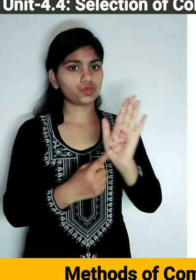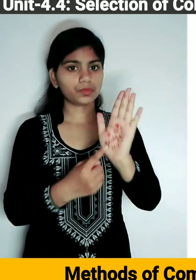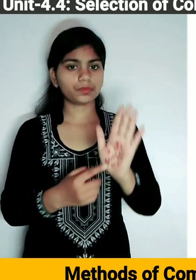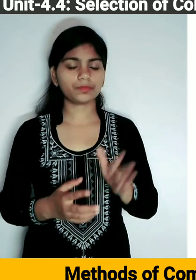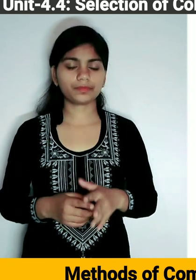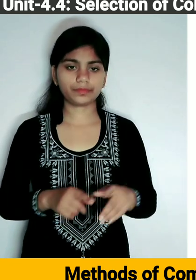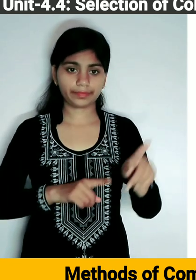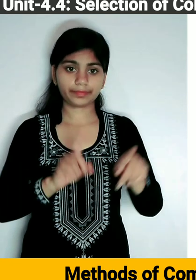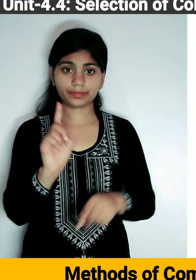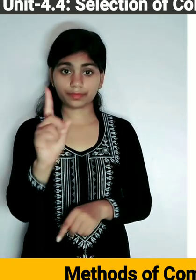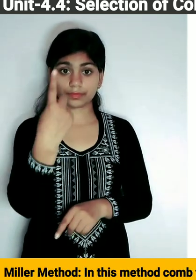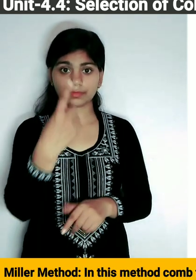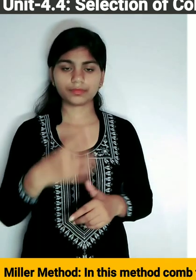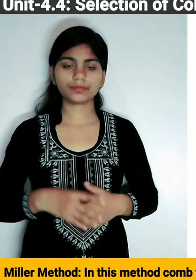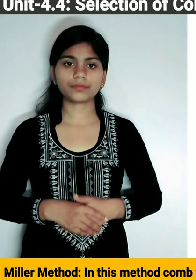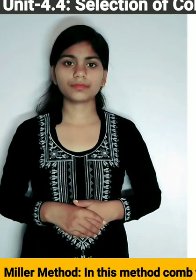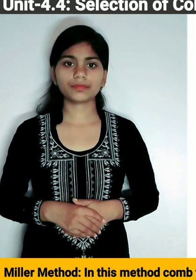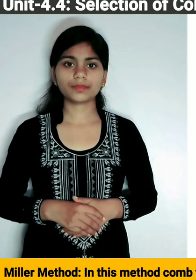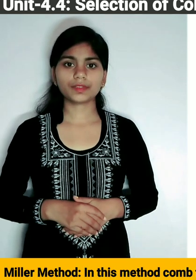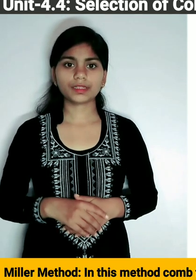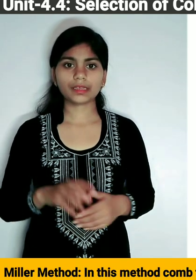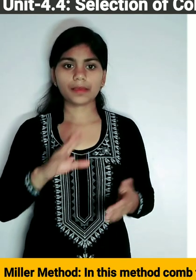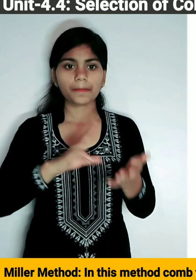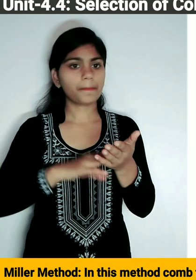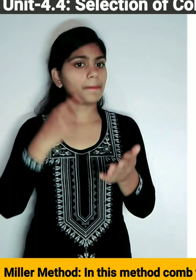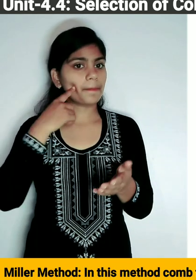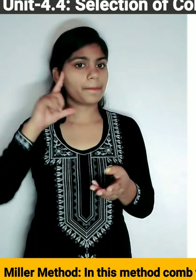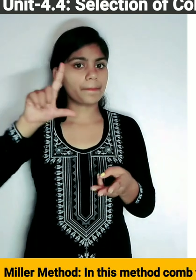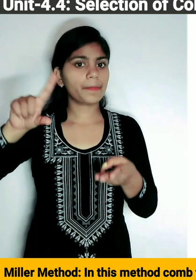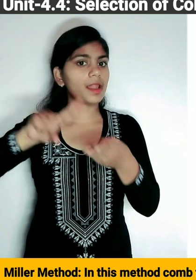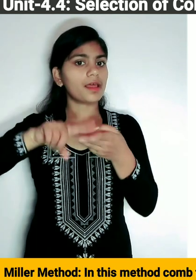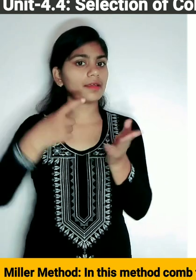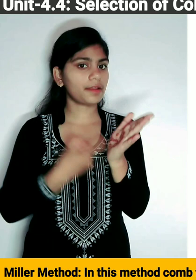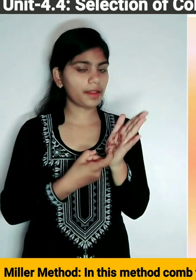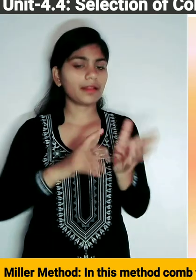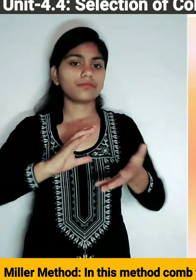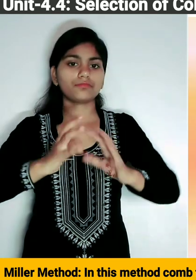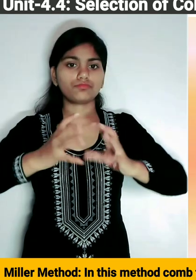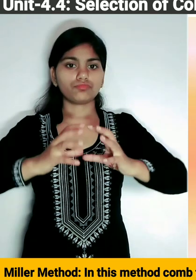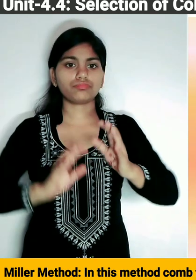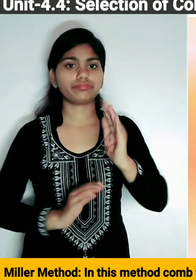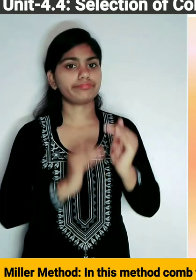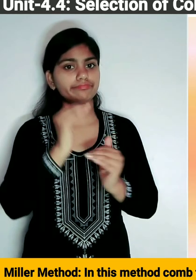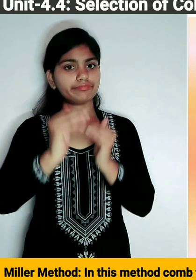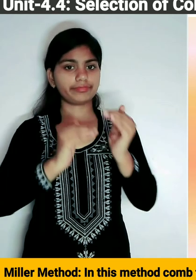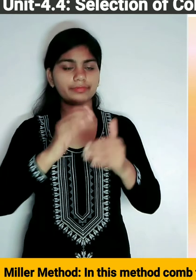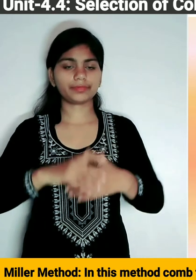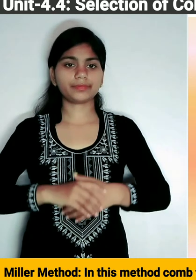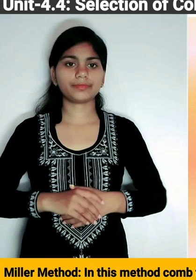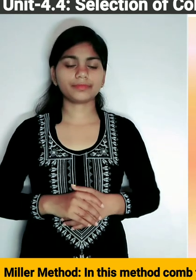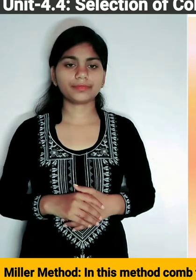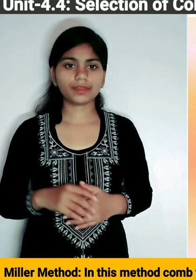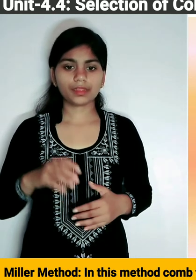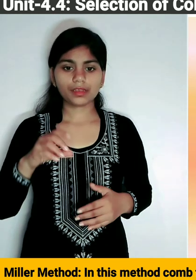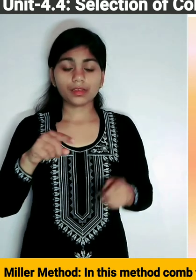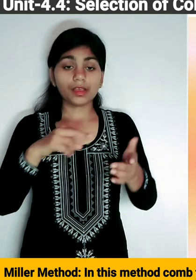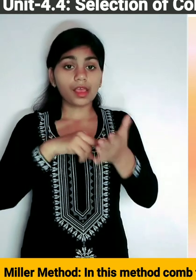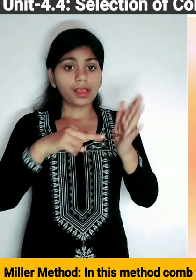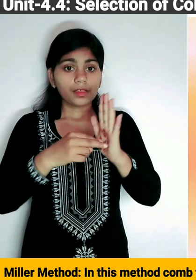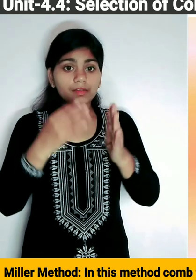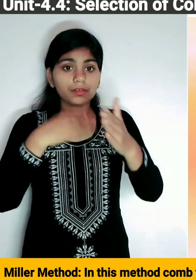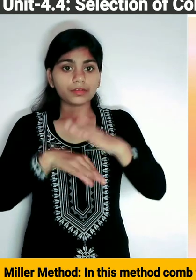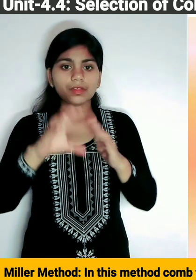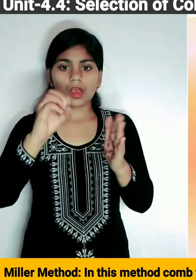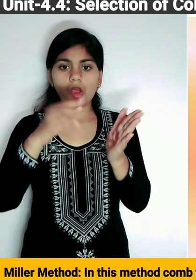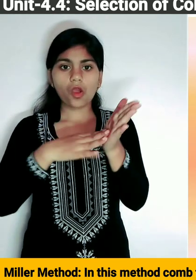shown here. Number 1. Miler method. In this method, comb